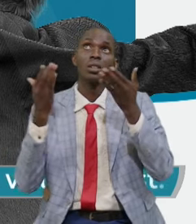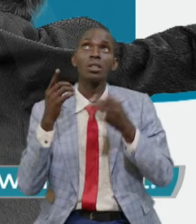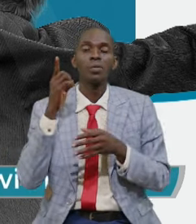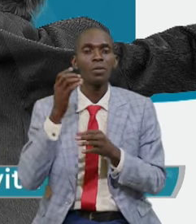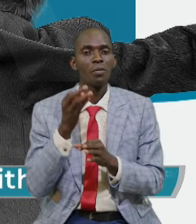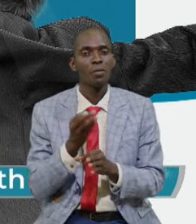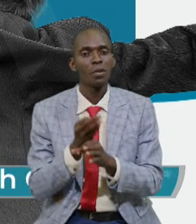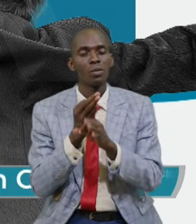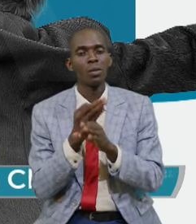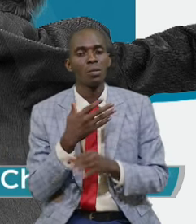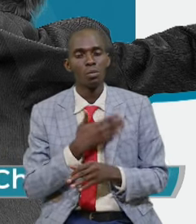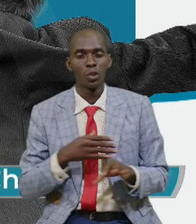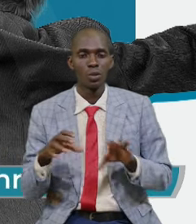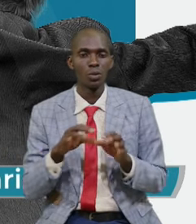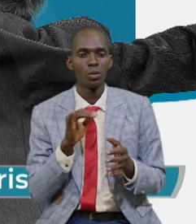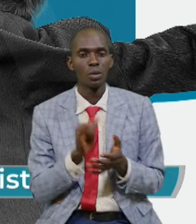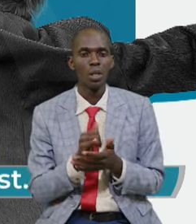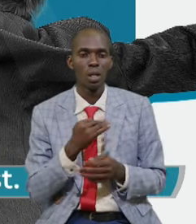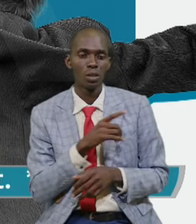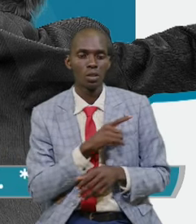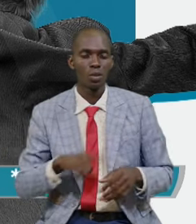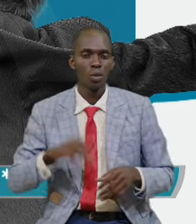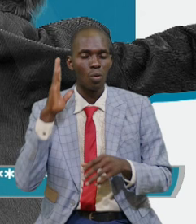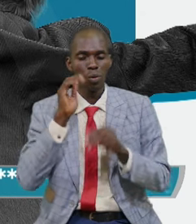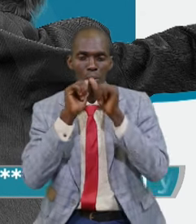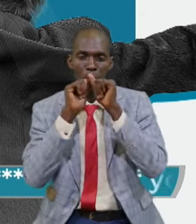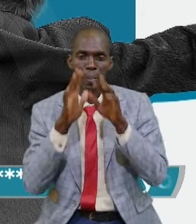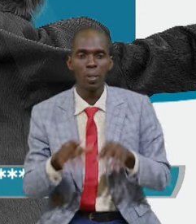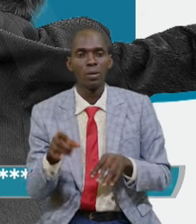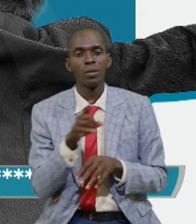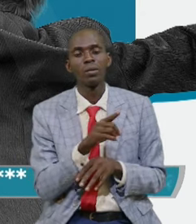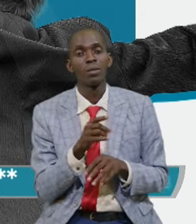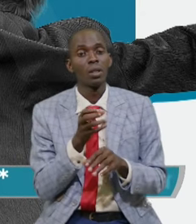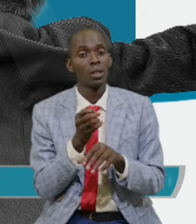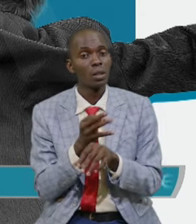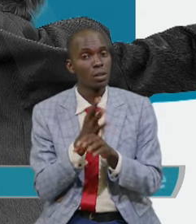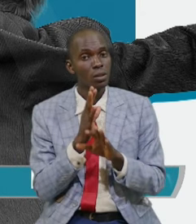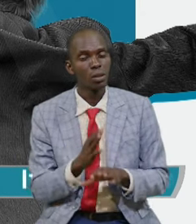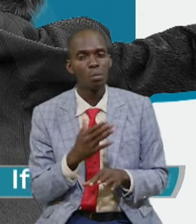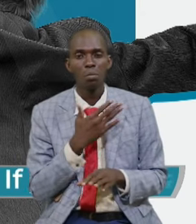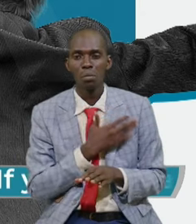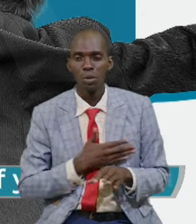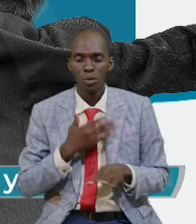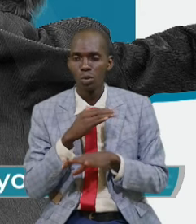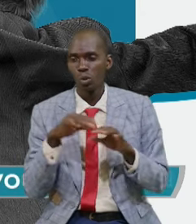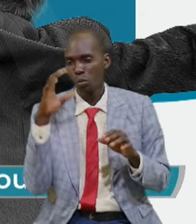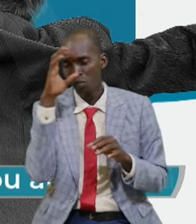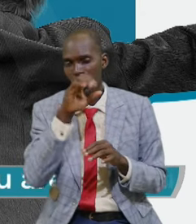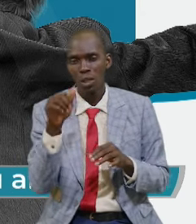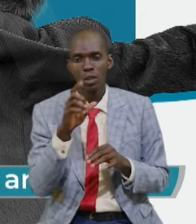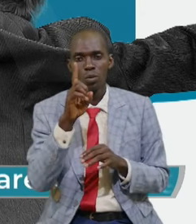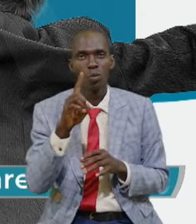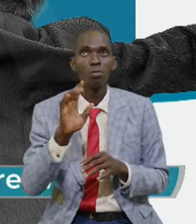Please do that. And the Lord will bless you. Counselors, let's be thorough in what we